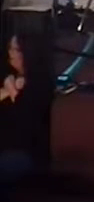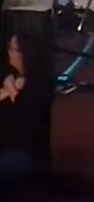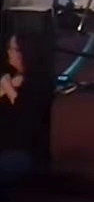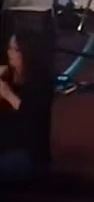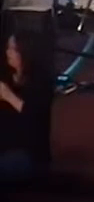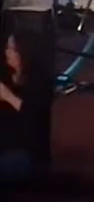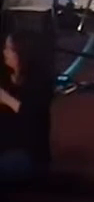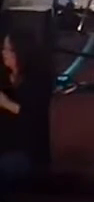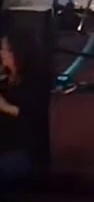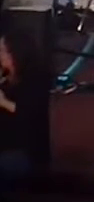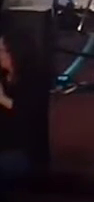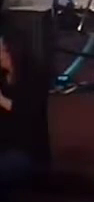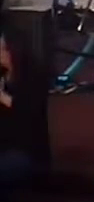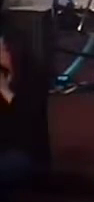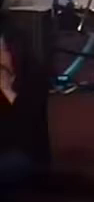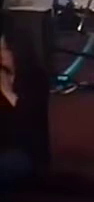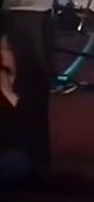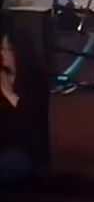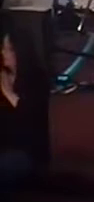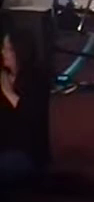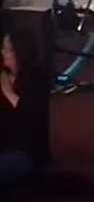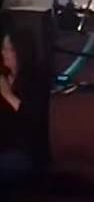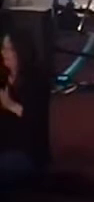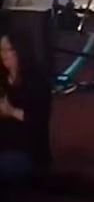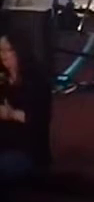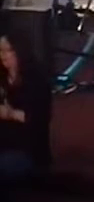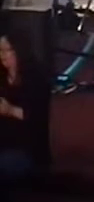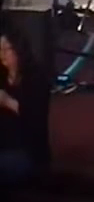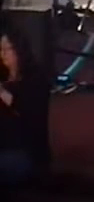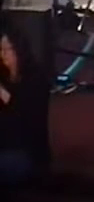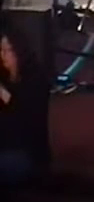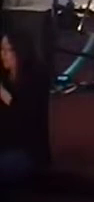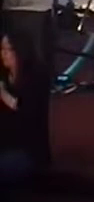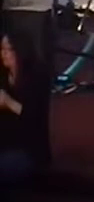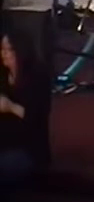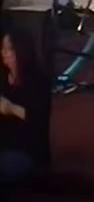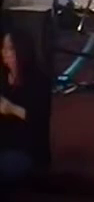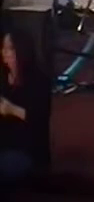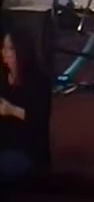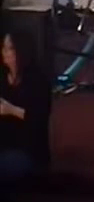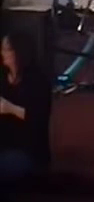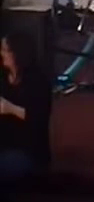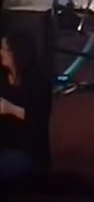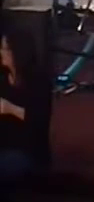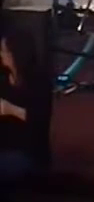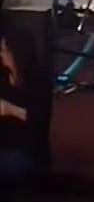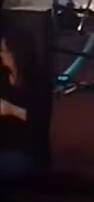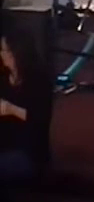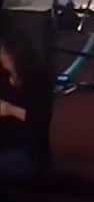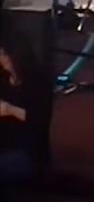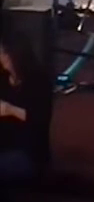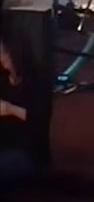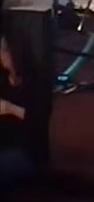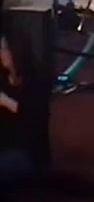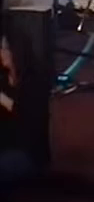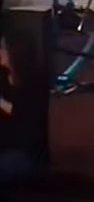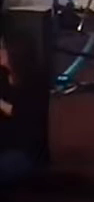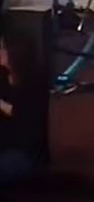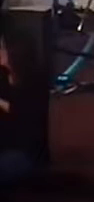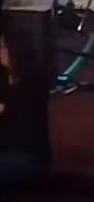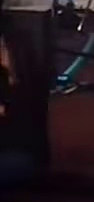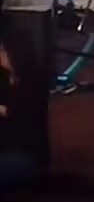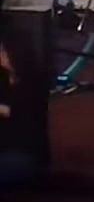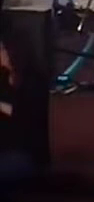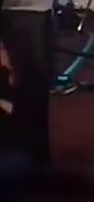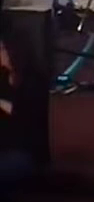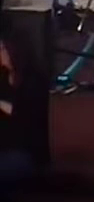she shows me that type of appreciation, I feel supported as a husband. What's the same thing for her? When I tell her, thank you for being such a good